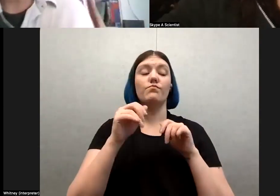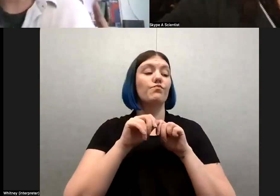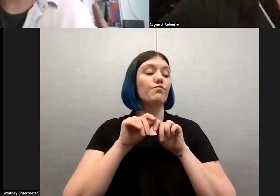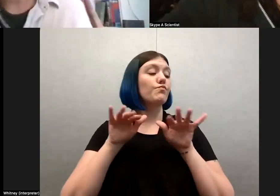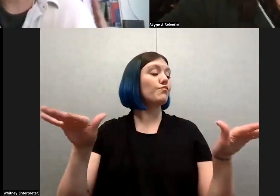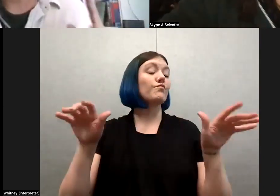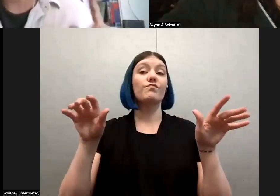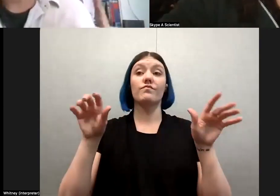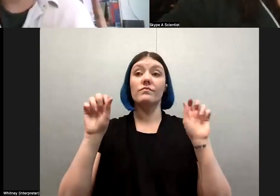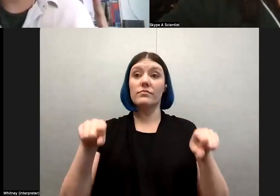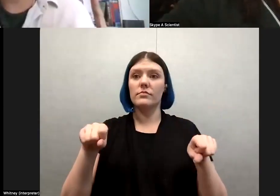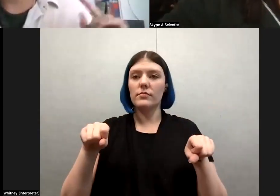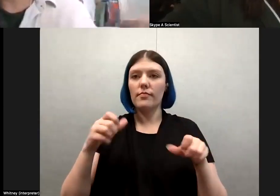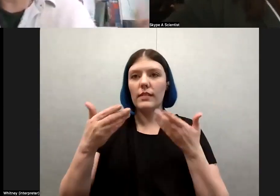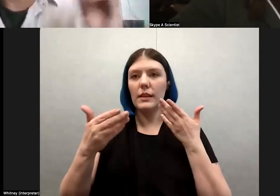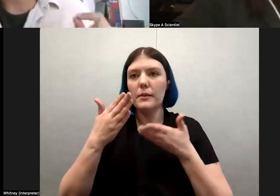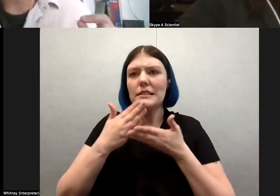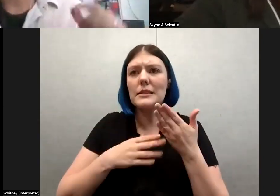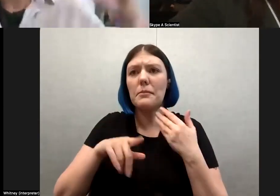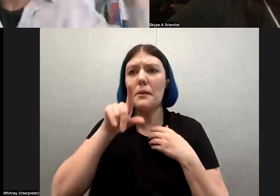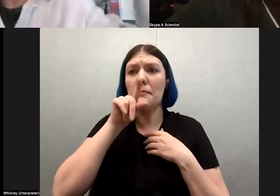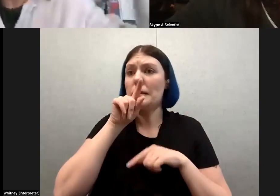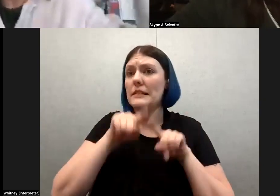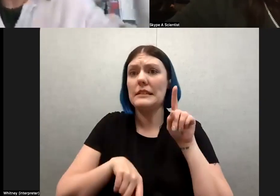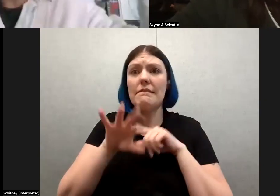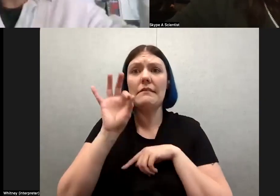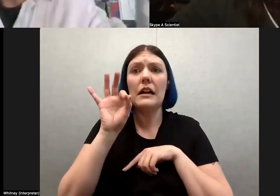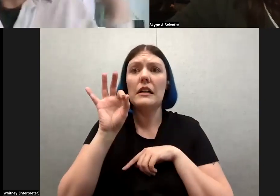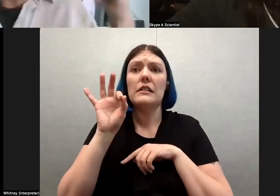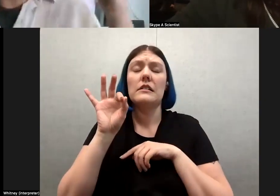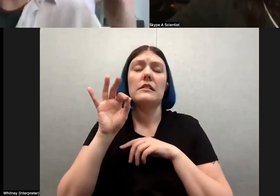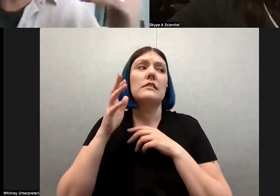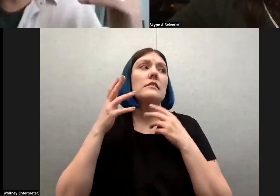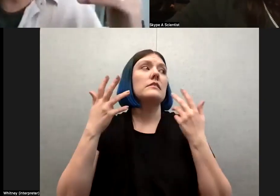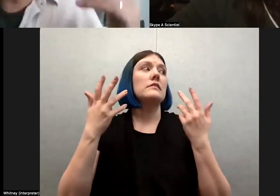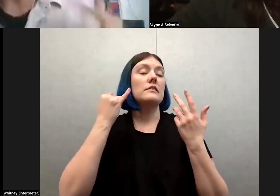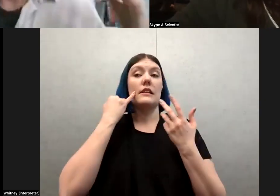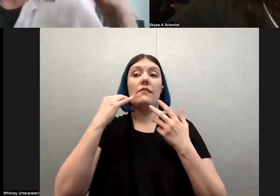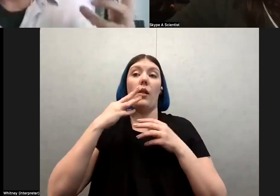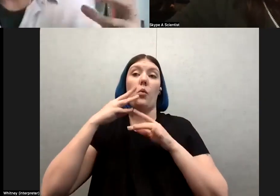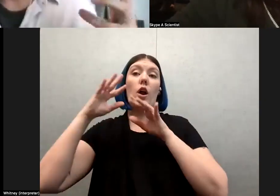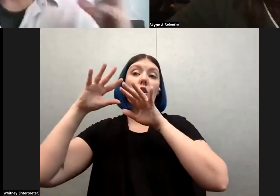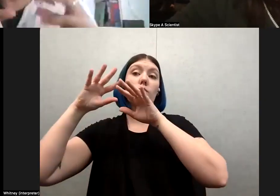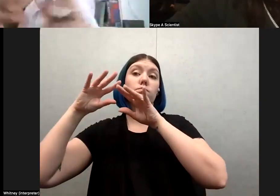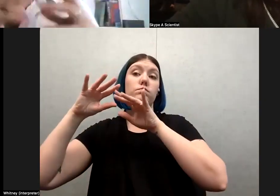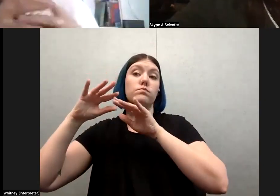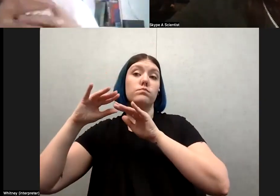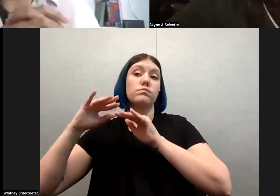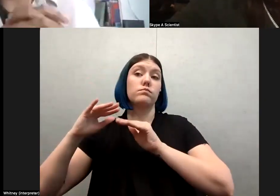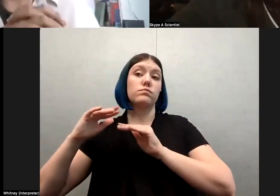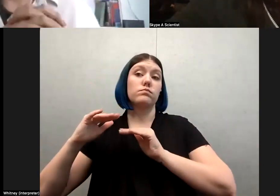might be hard for some of those wading birds to find the fish. And if the water decreases in the dry season, then the fish